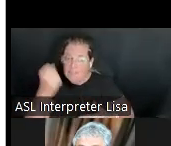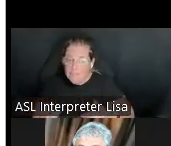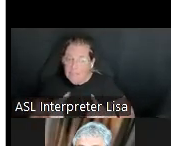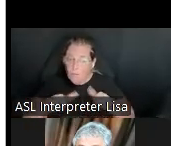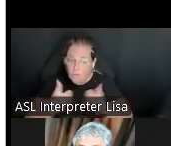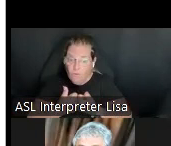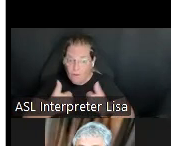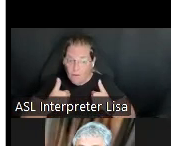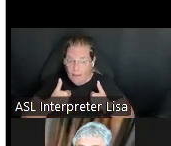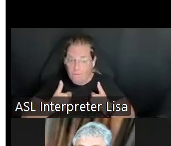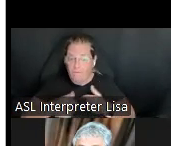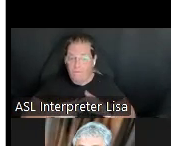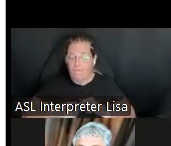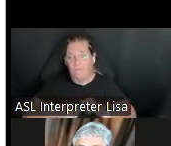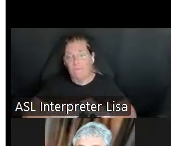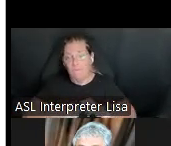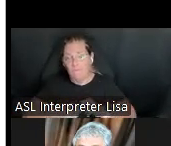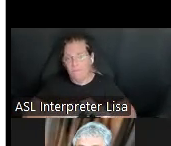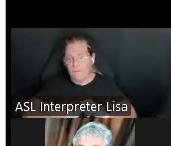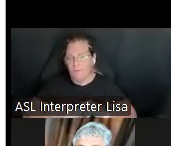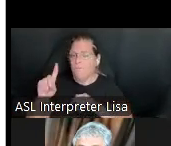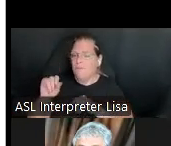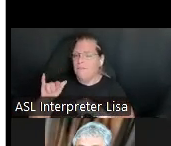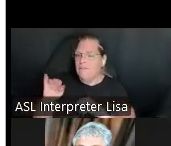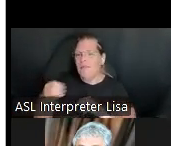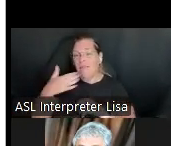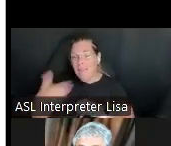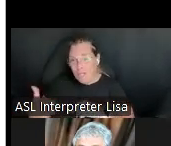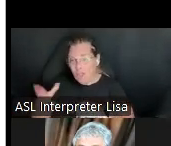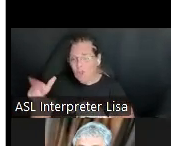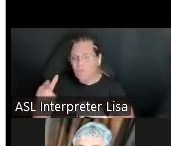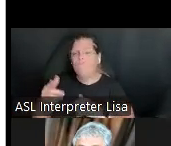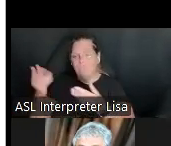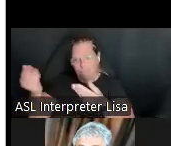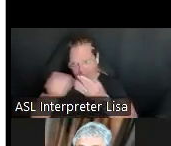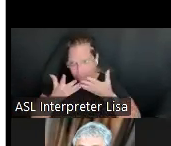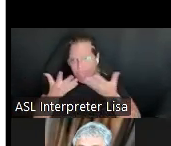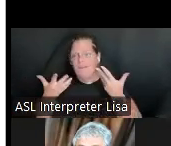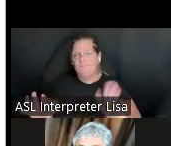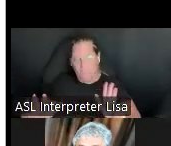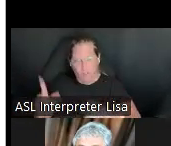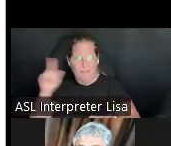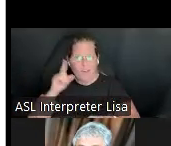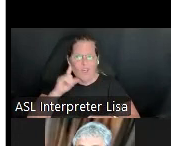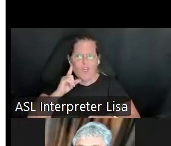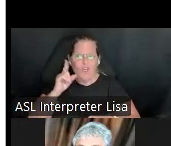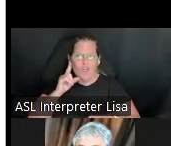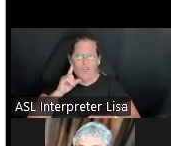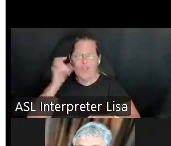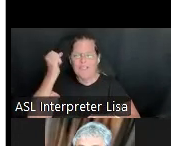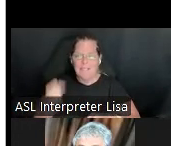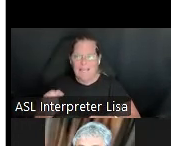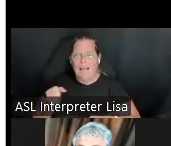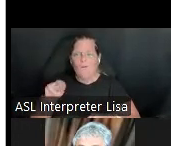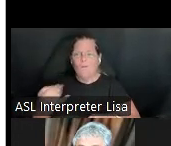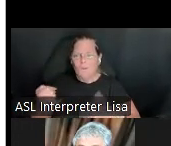when coming and helping individuals. Sure, thanks for making that point. That has been brought to my attention. I have heard that in the southern part of the state,